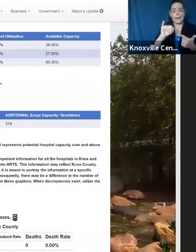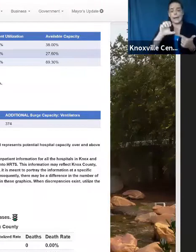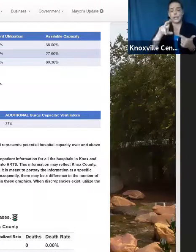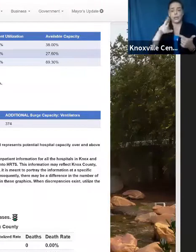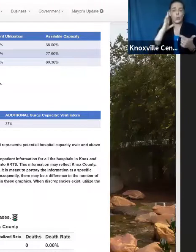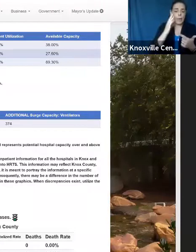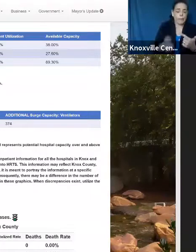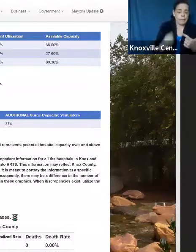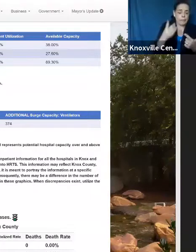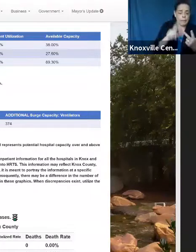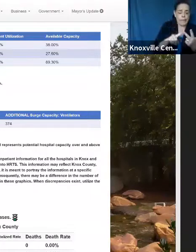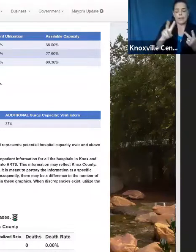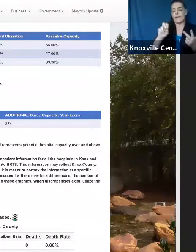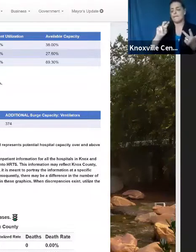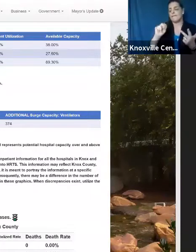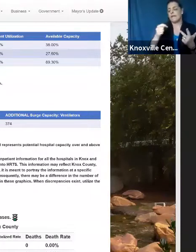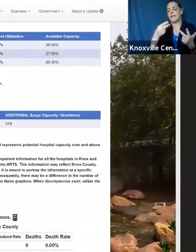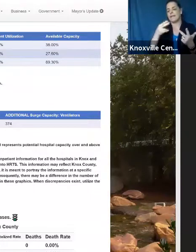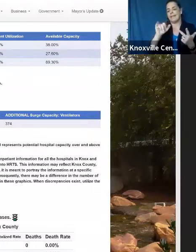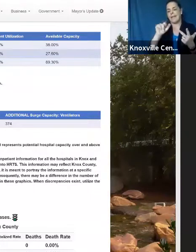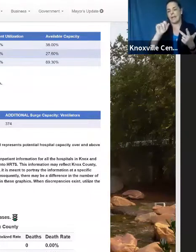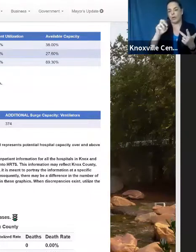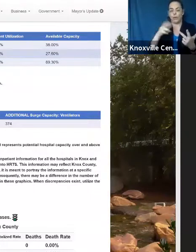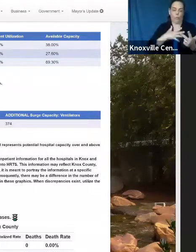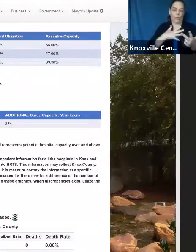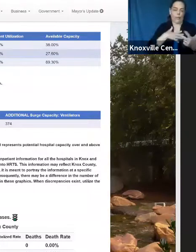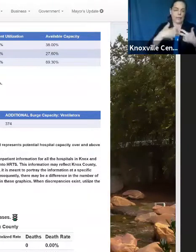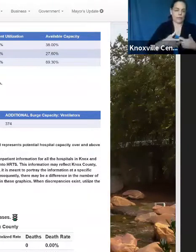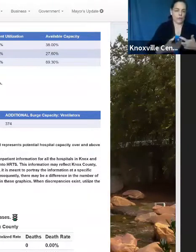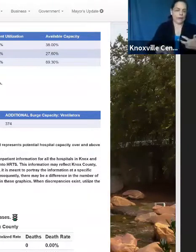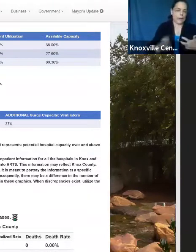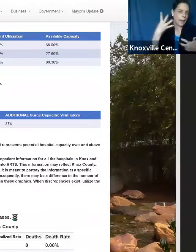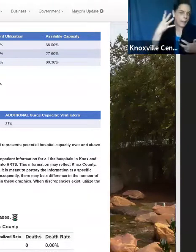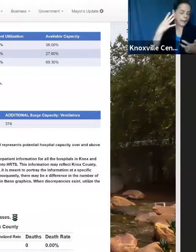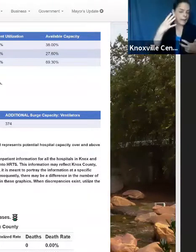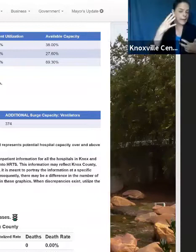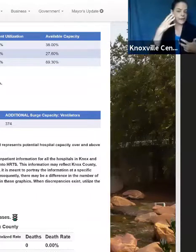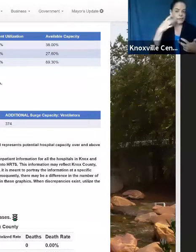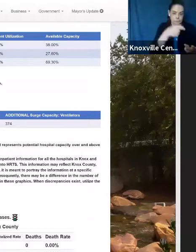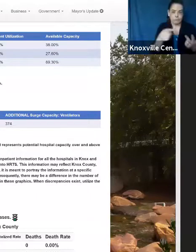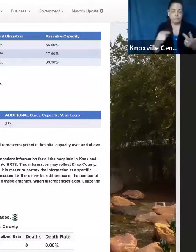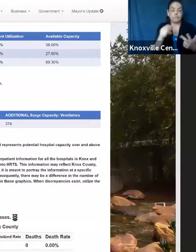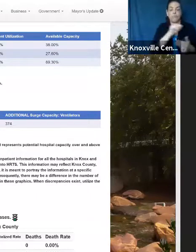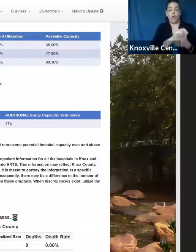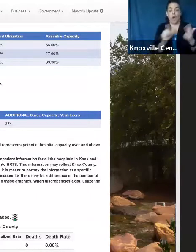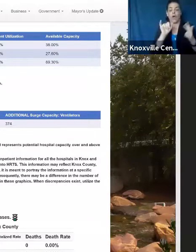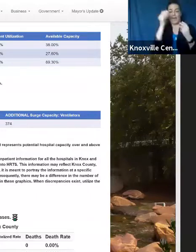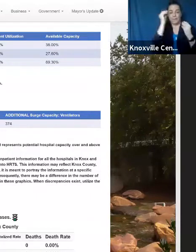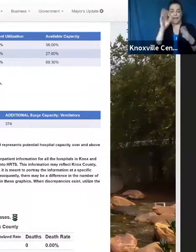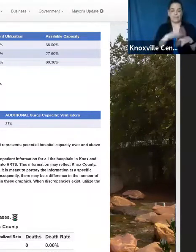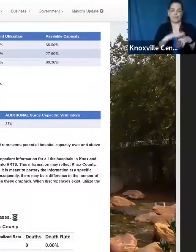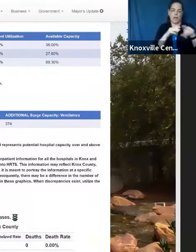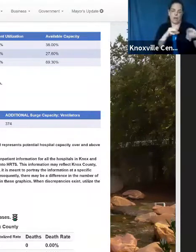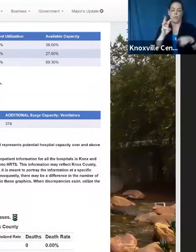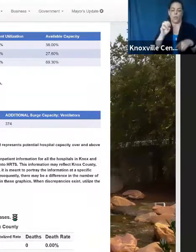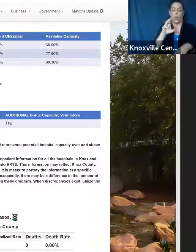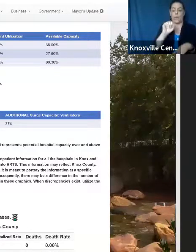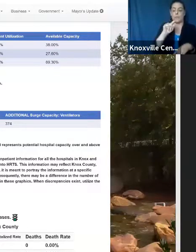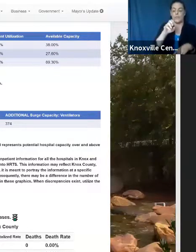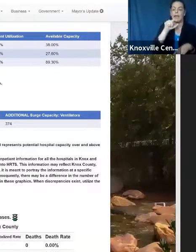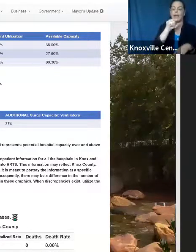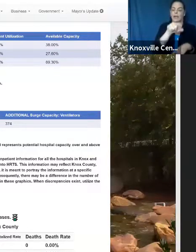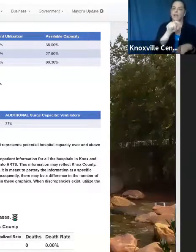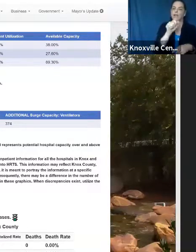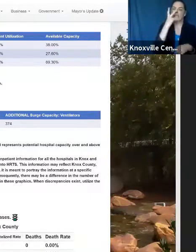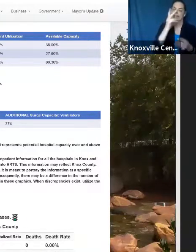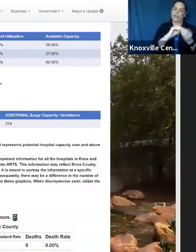ventilators on the website. And again, all of these are models are looking, or all of these data points are looking really good and trending in the direction we